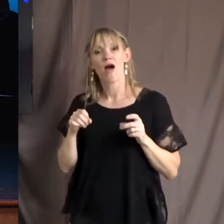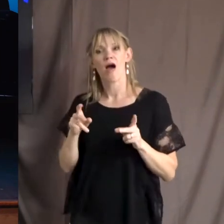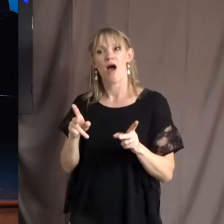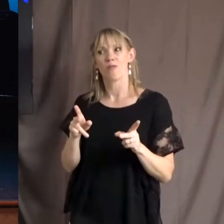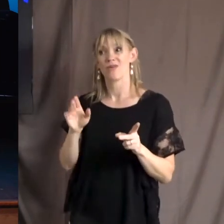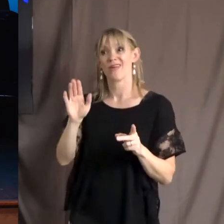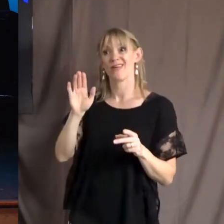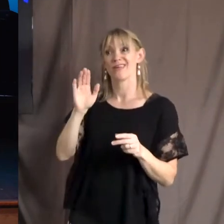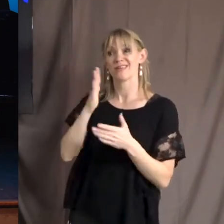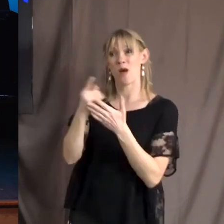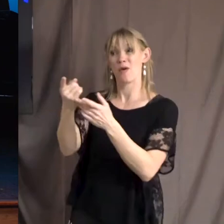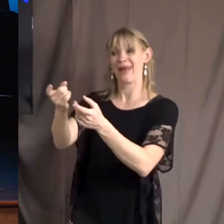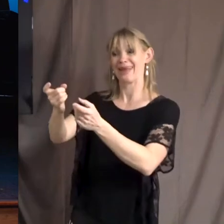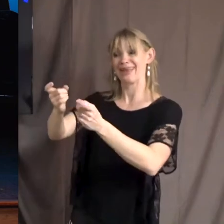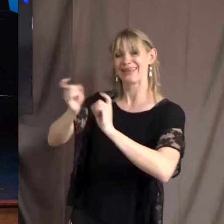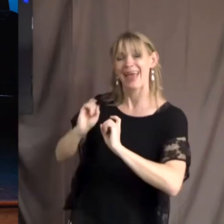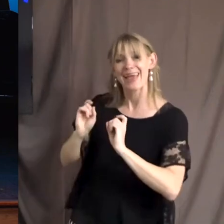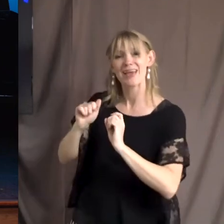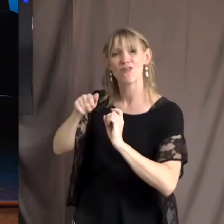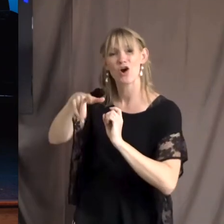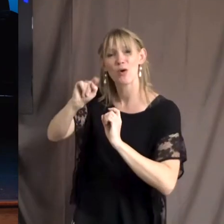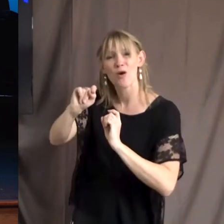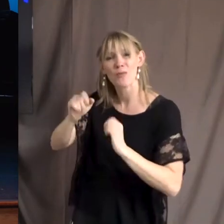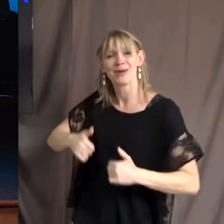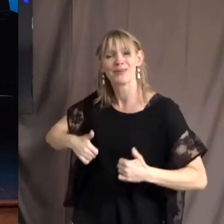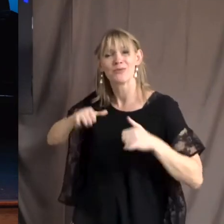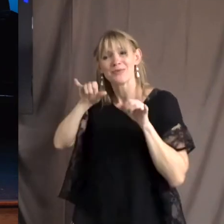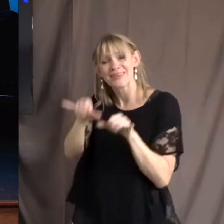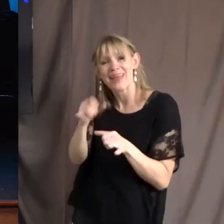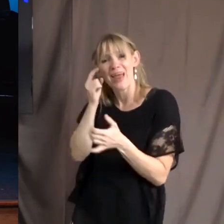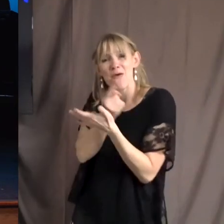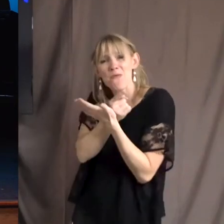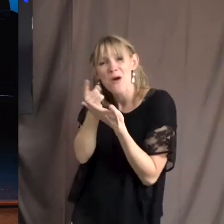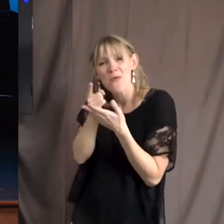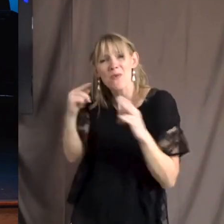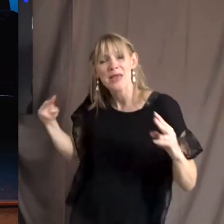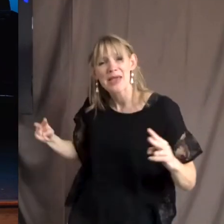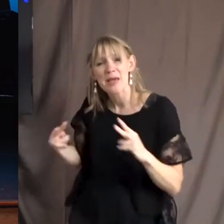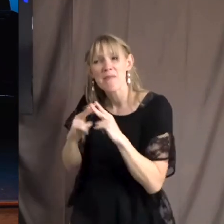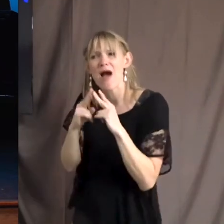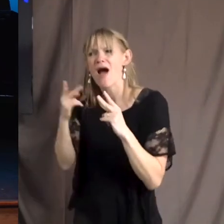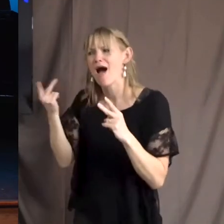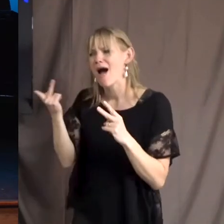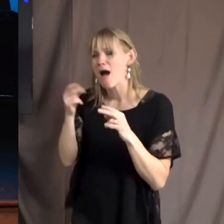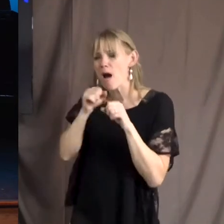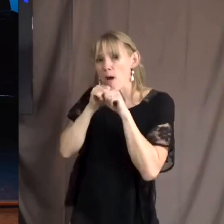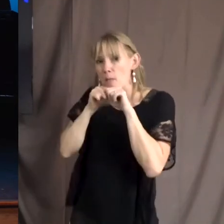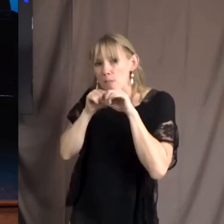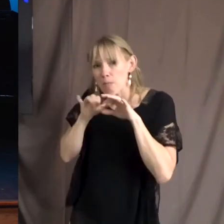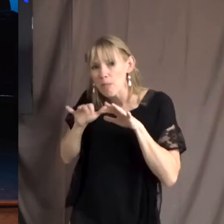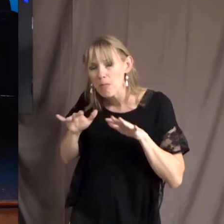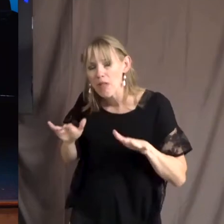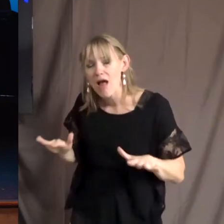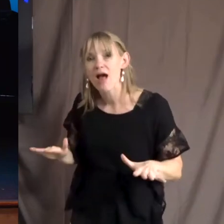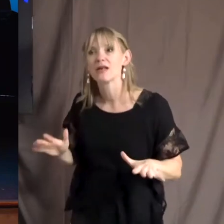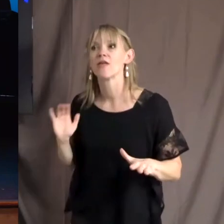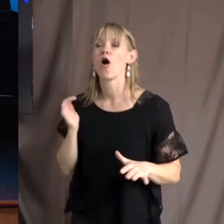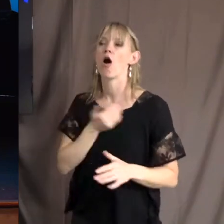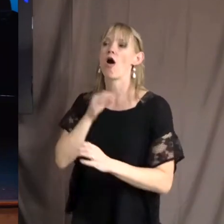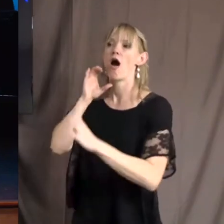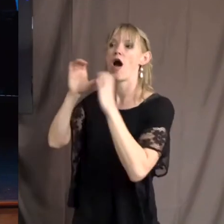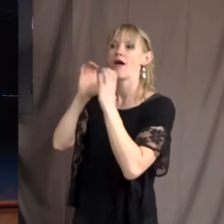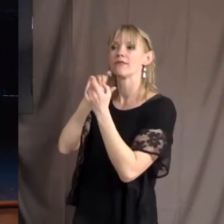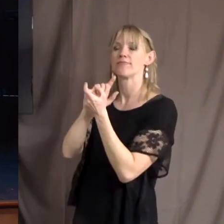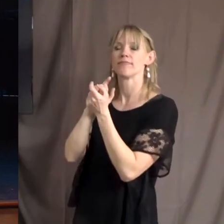their apartment to live in for a week in Paris. We're so blessed. And we began to shift the whole conversation